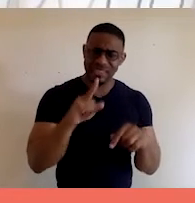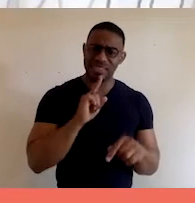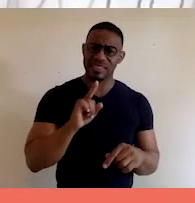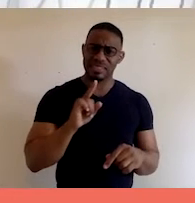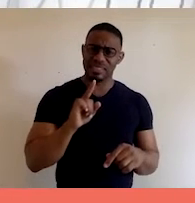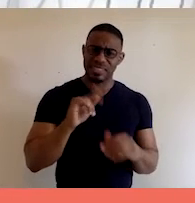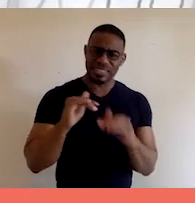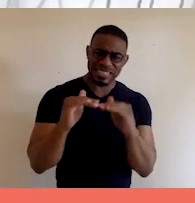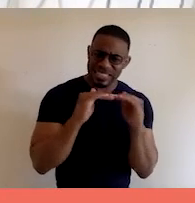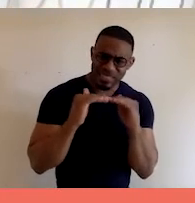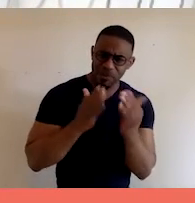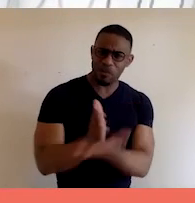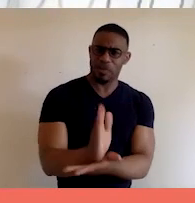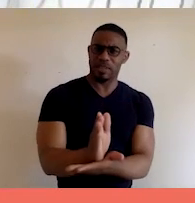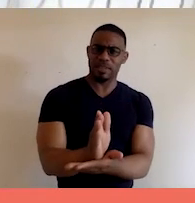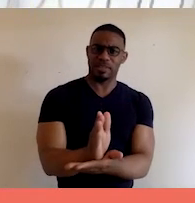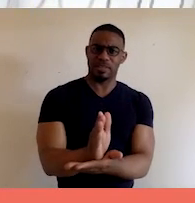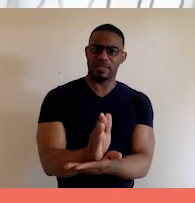civil rights.